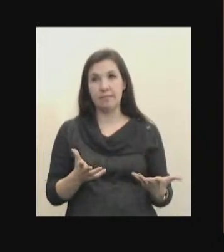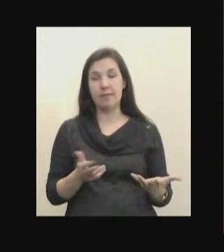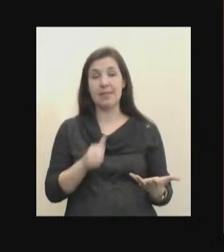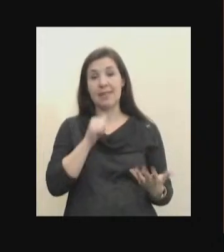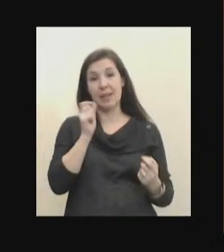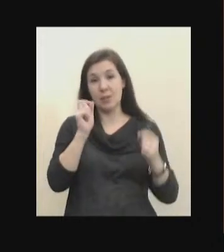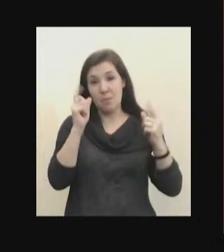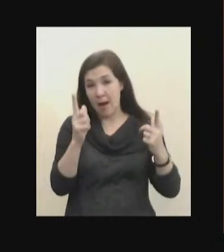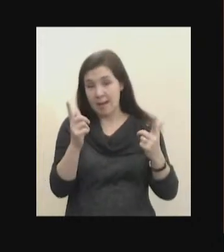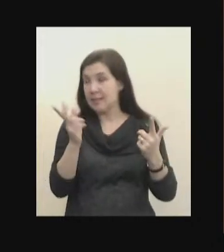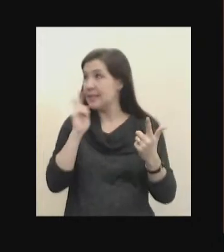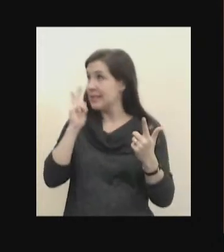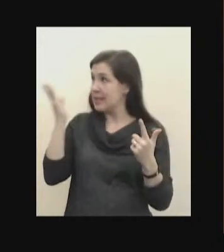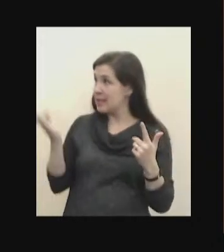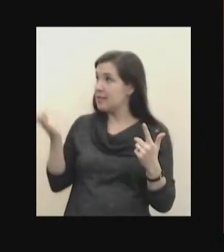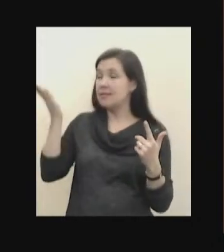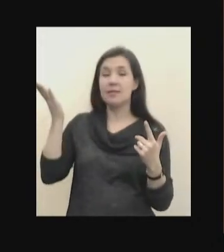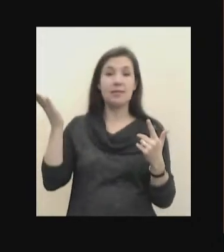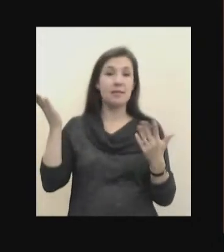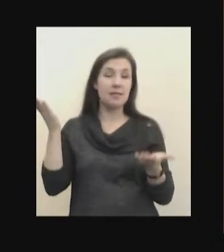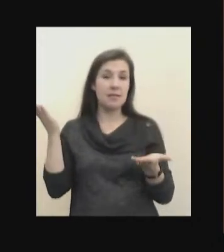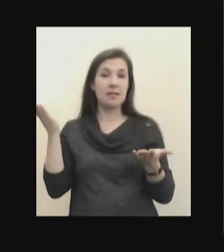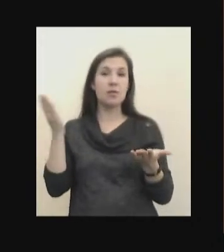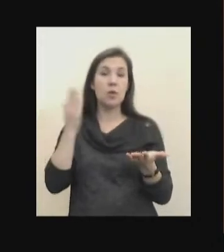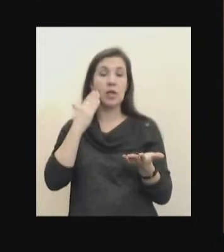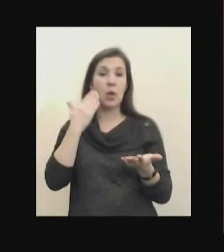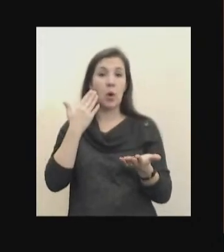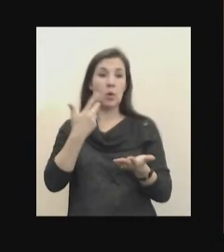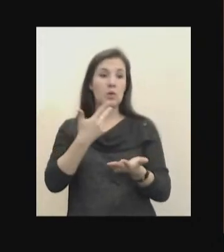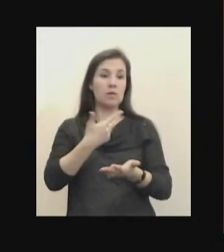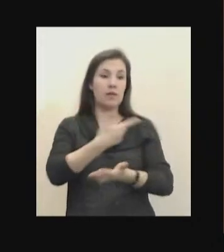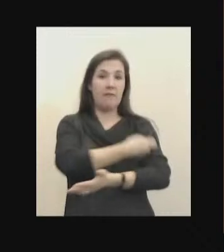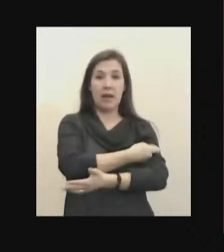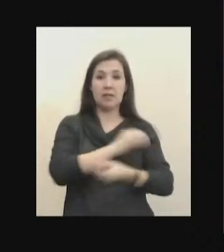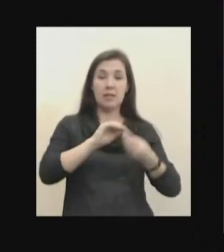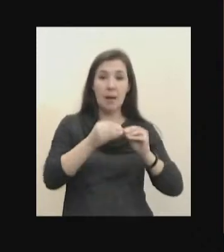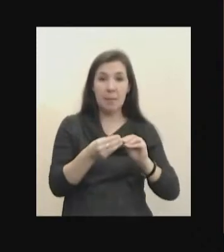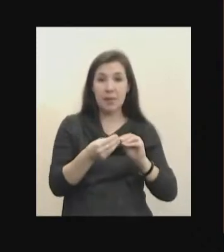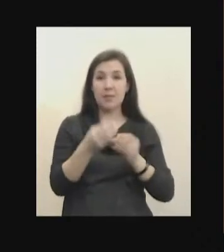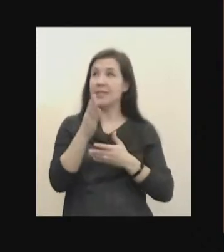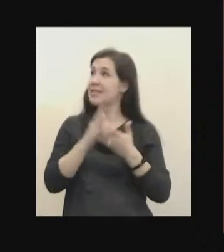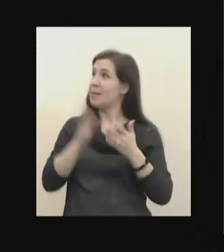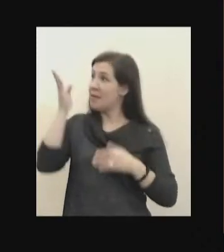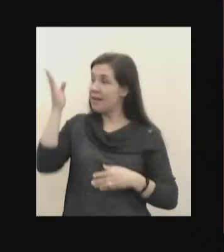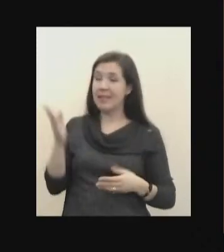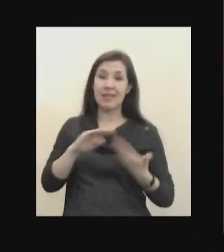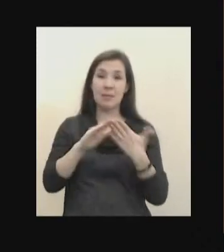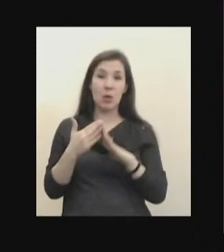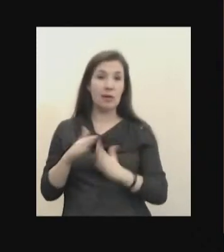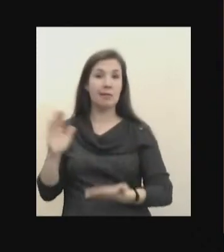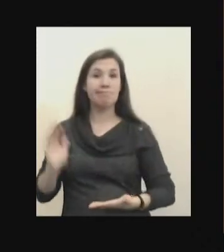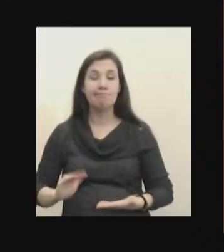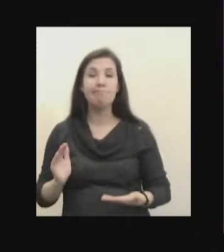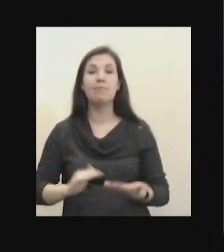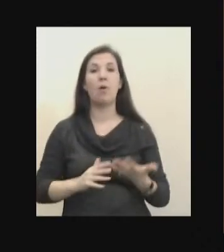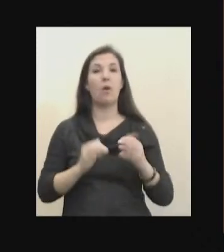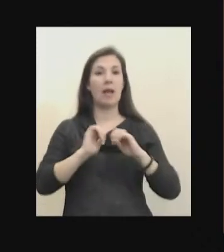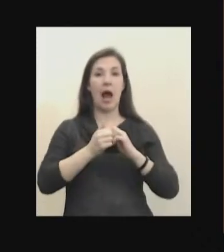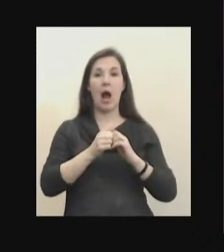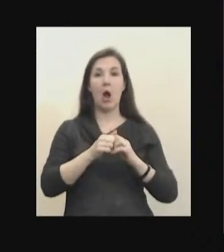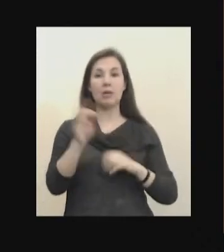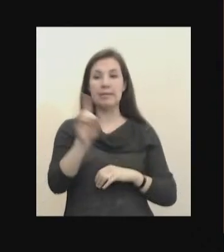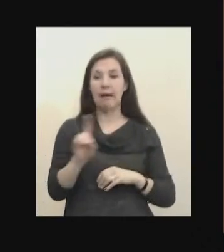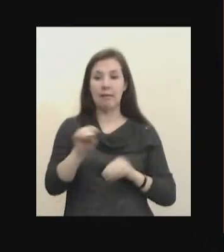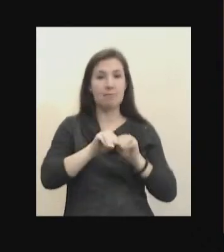this based on what we know is the vaccine numbers in some of these communities, as well as the spread of Delta. It's